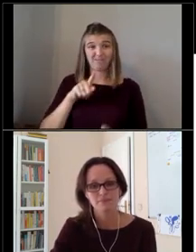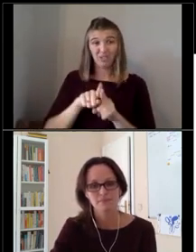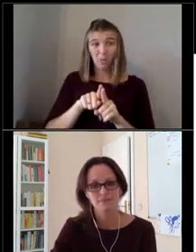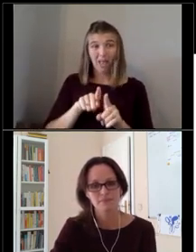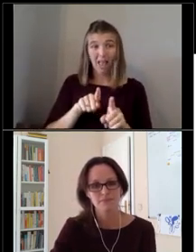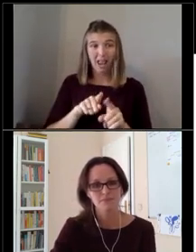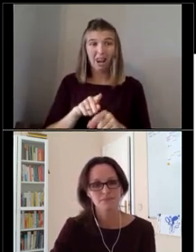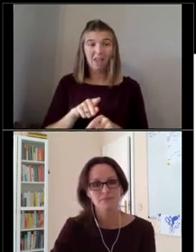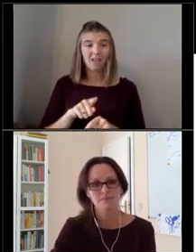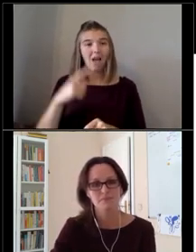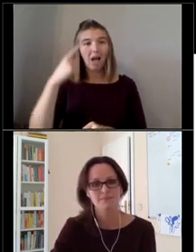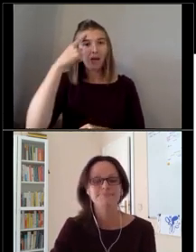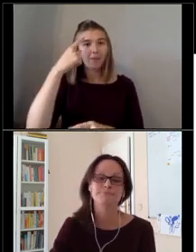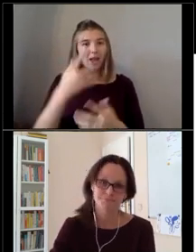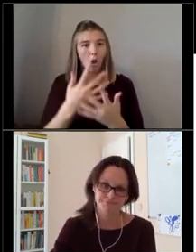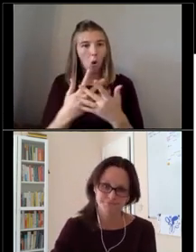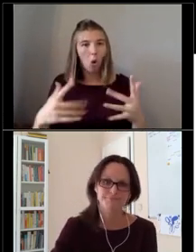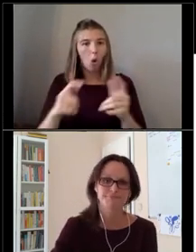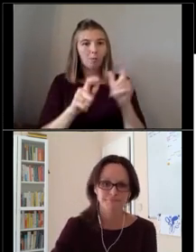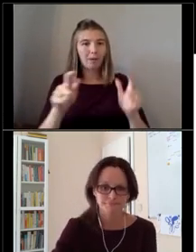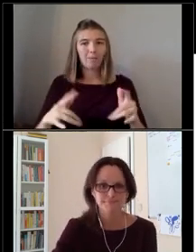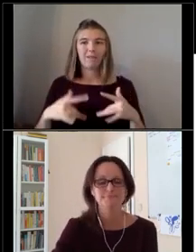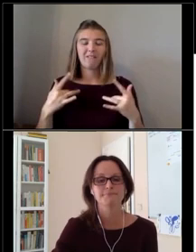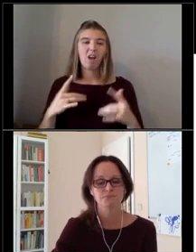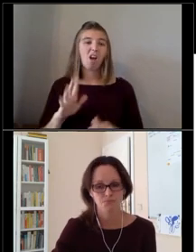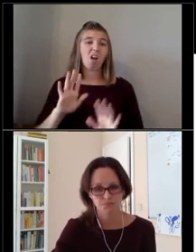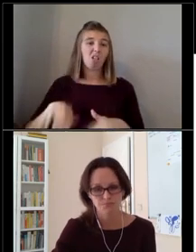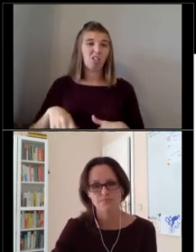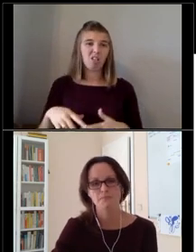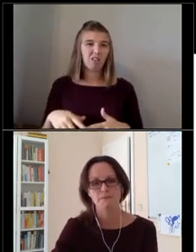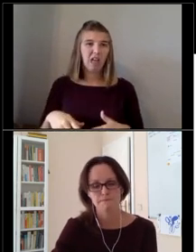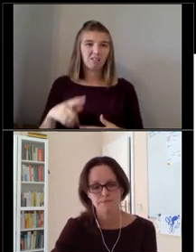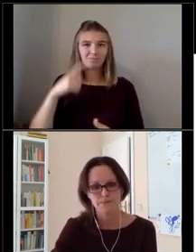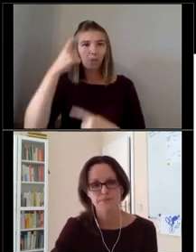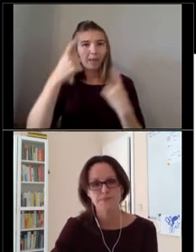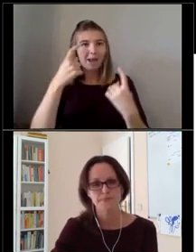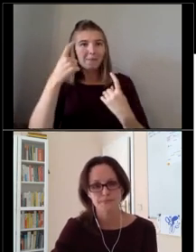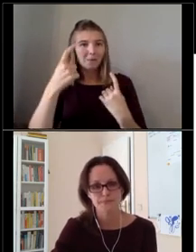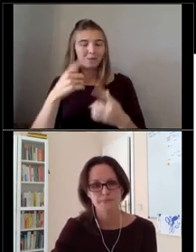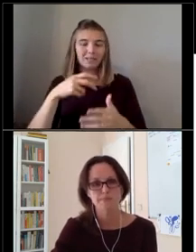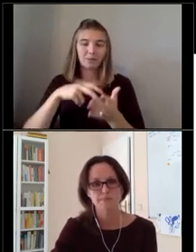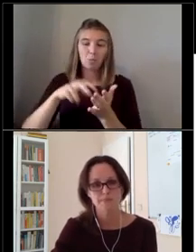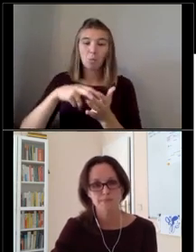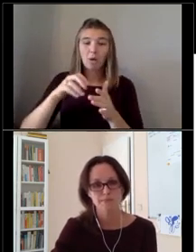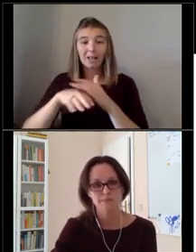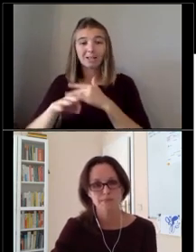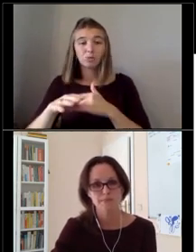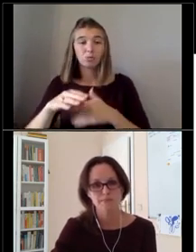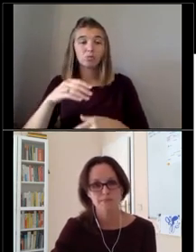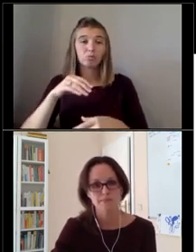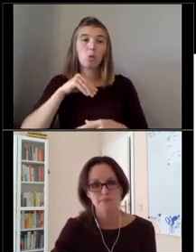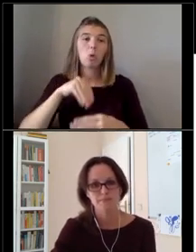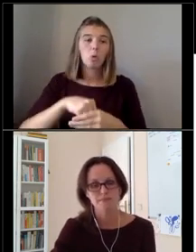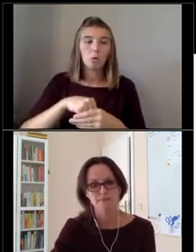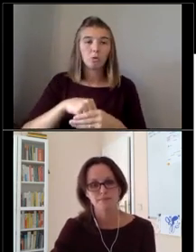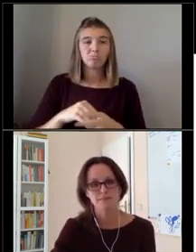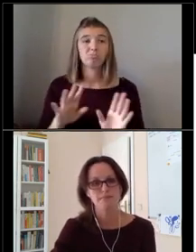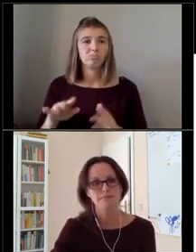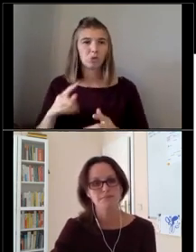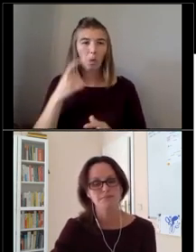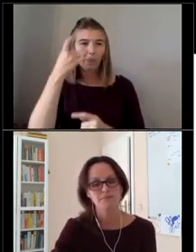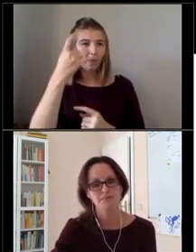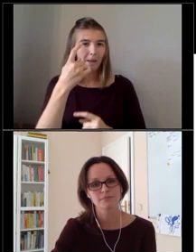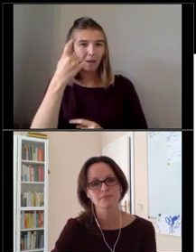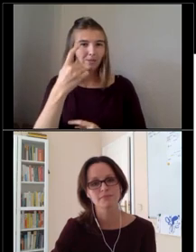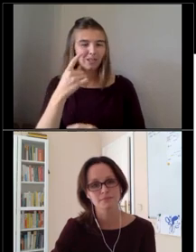that feeling for granted for a very long time. And this is probably my background, the advantages